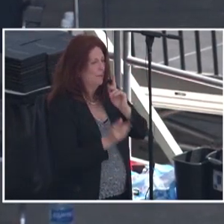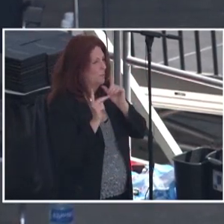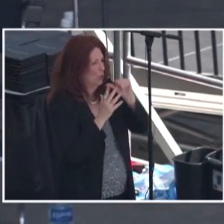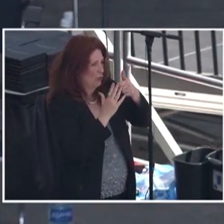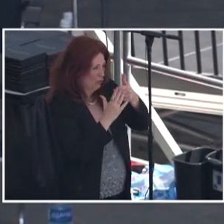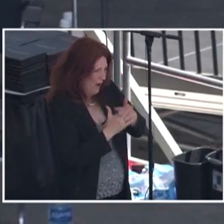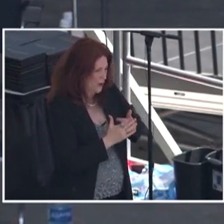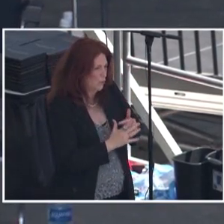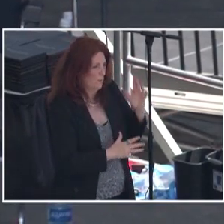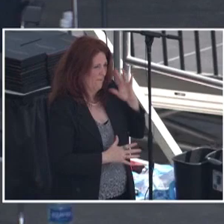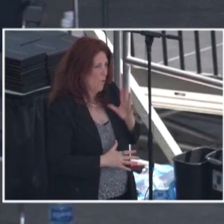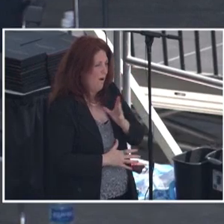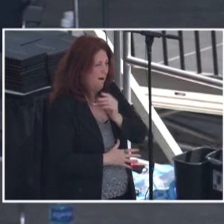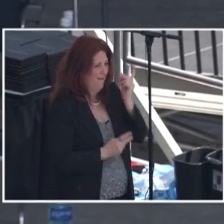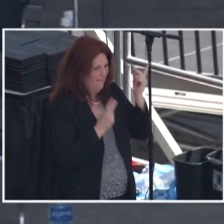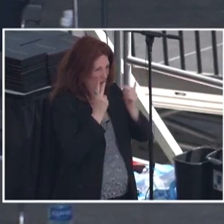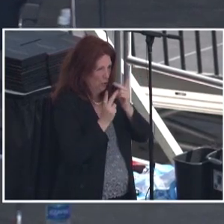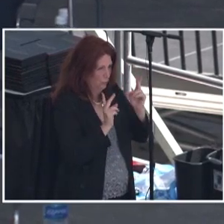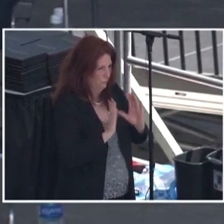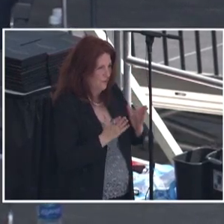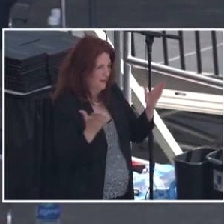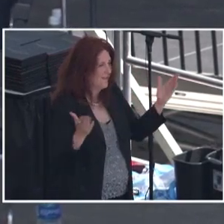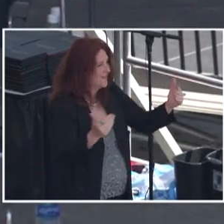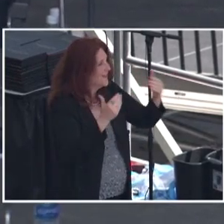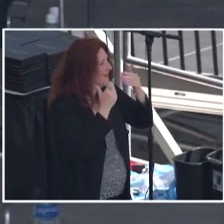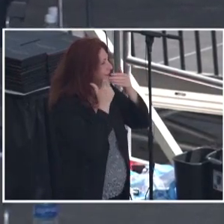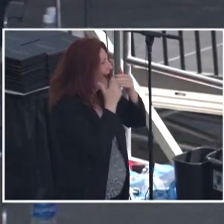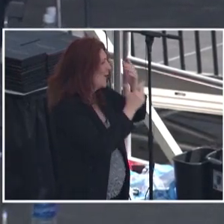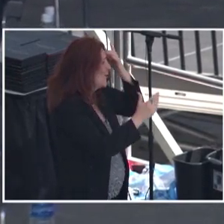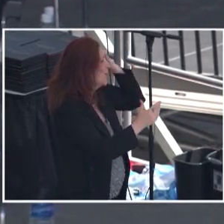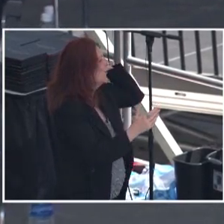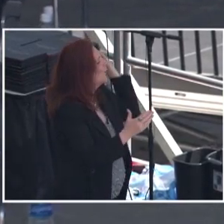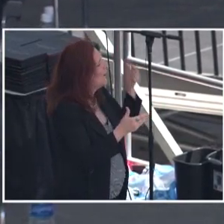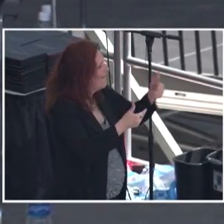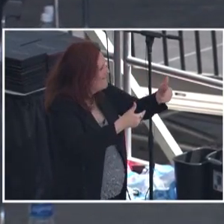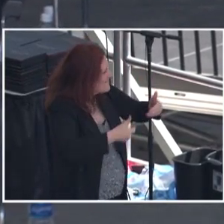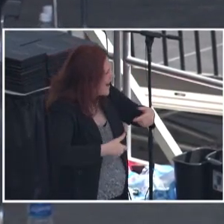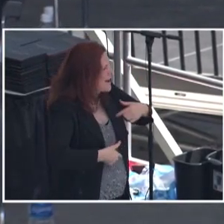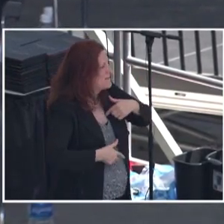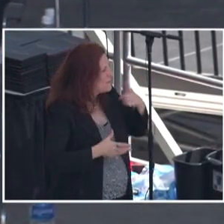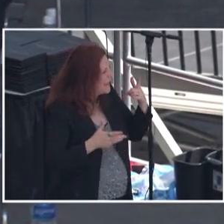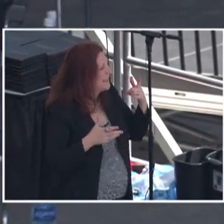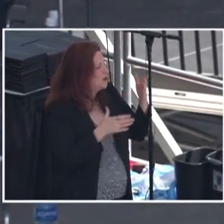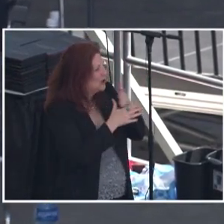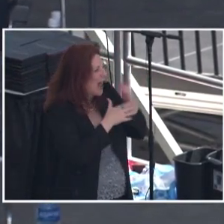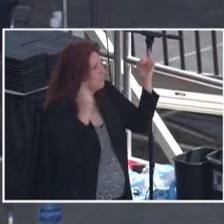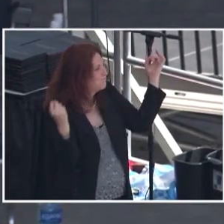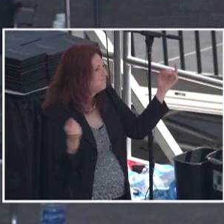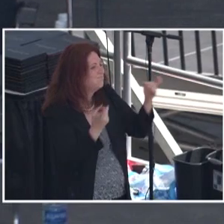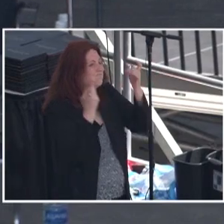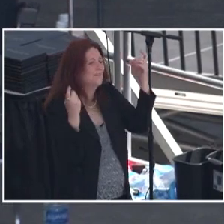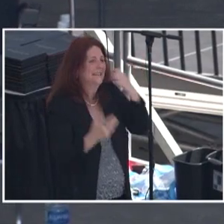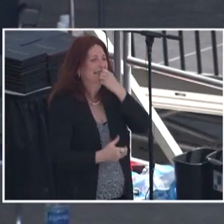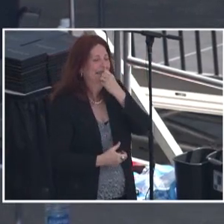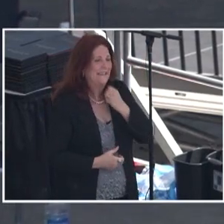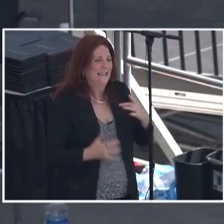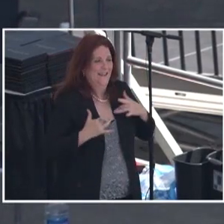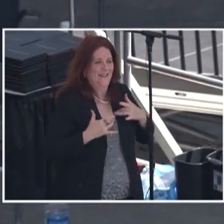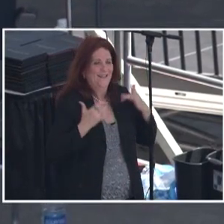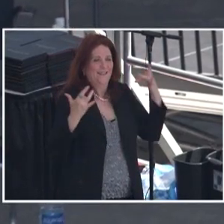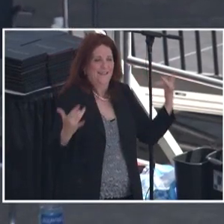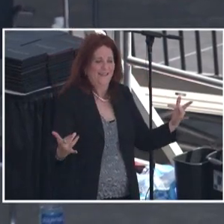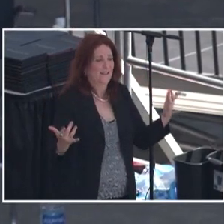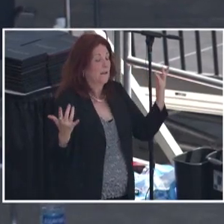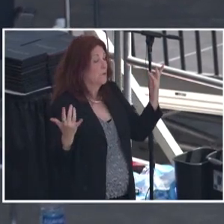guests. Thank you for inviting me to share this momentous occasion with you. It is an honor as Bergen